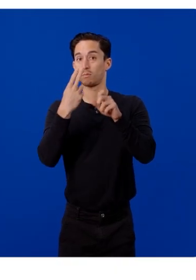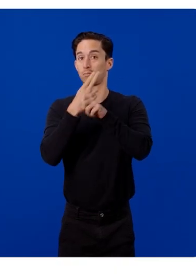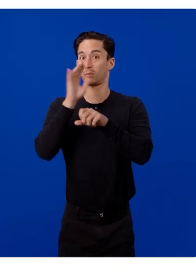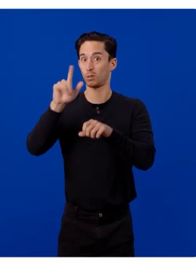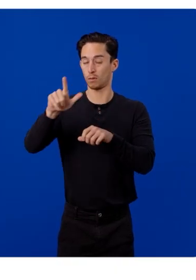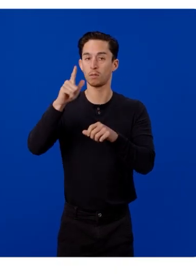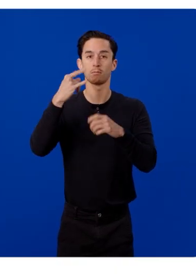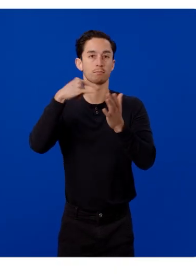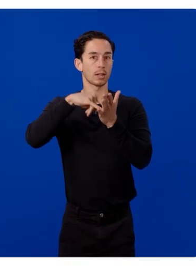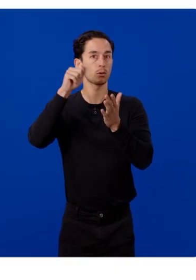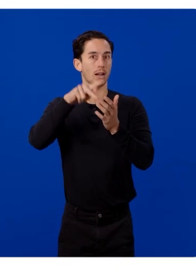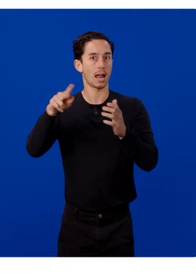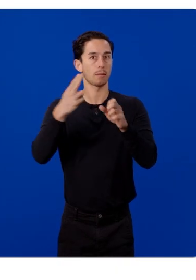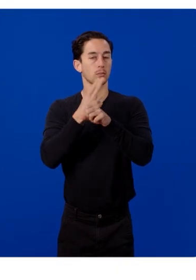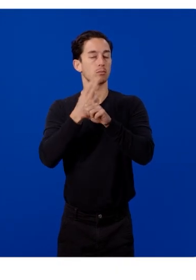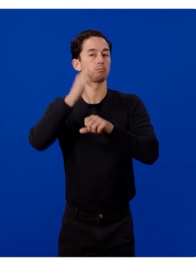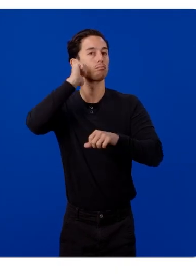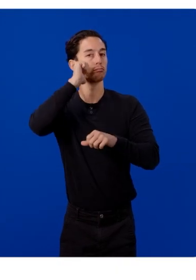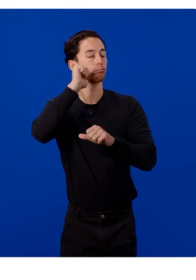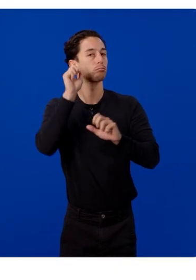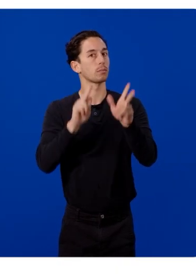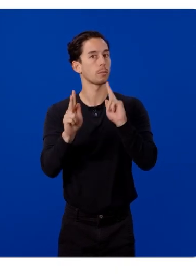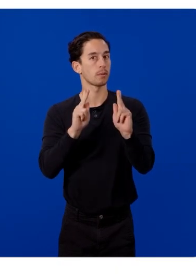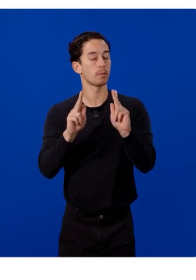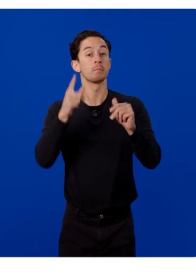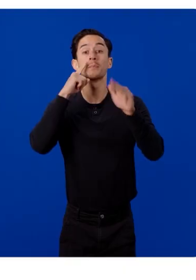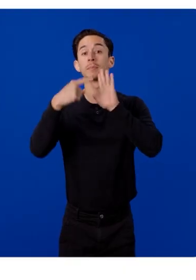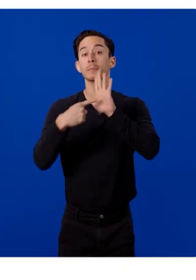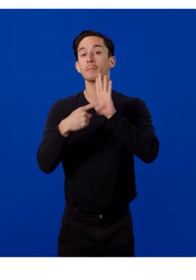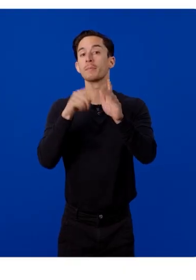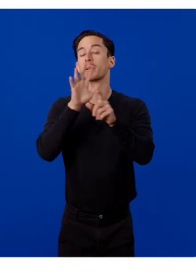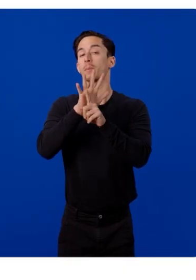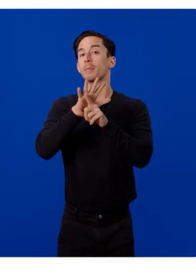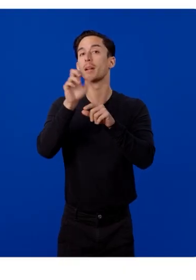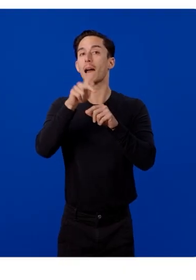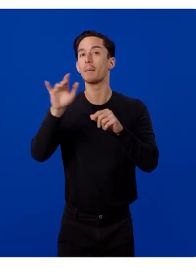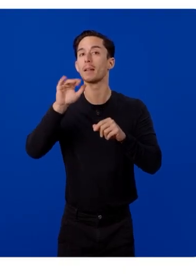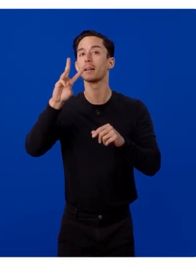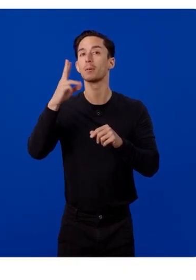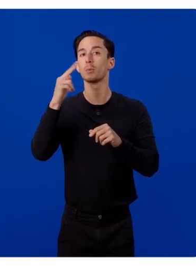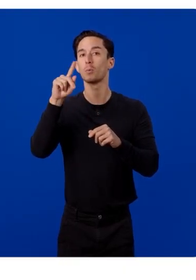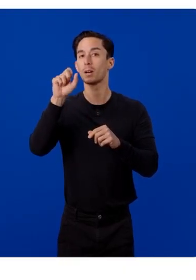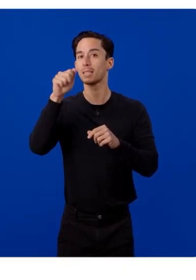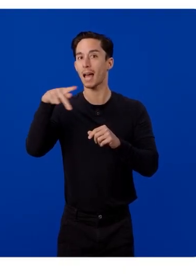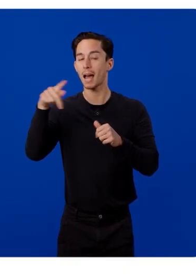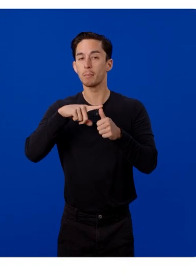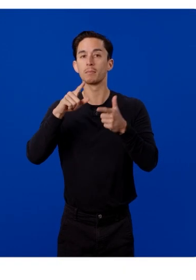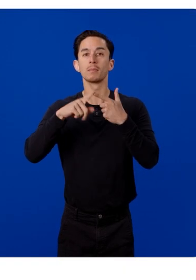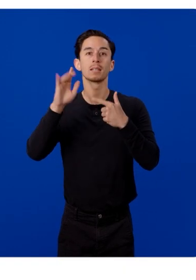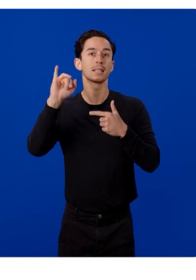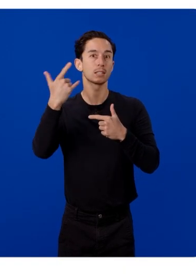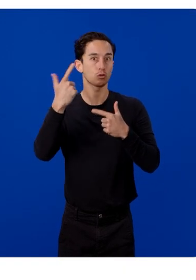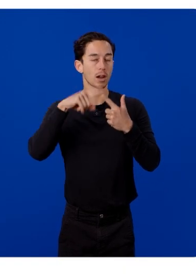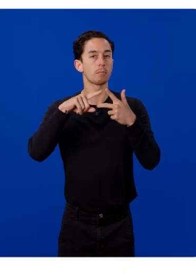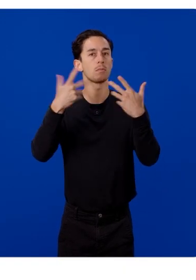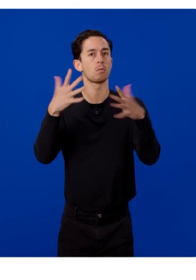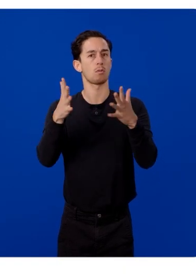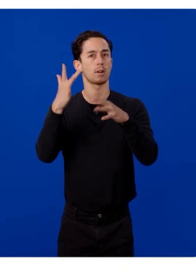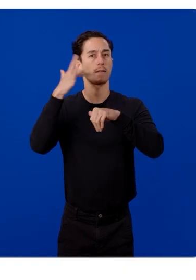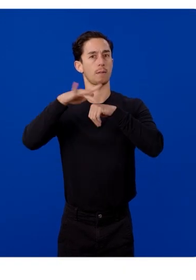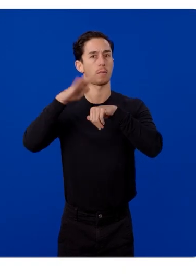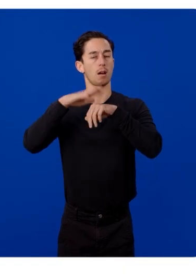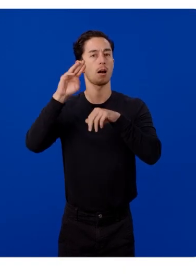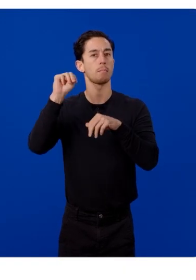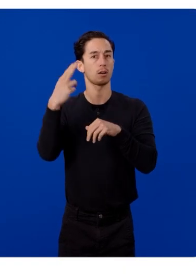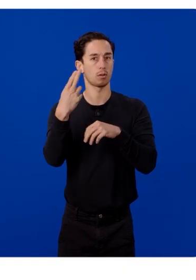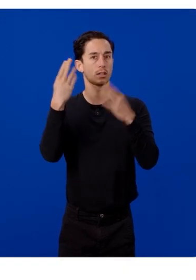are used by people every day. For example, popular apps like WhatsApp and Instagram are already available on the Meta Horizon store